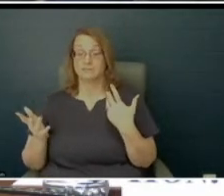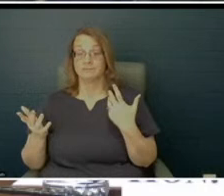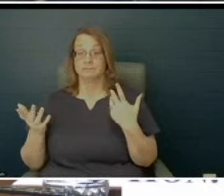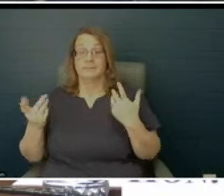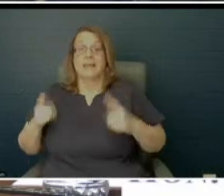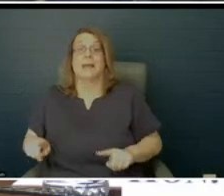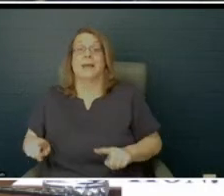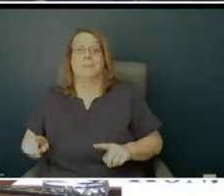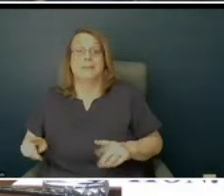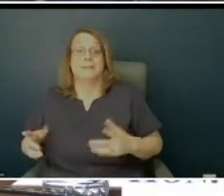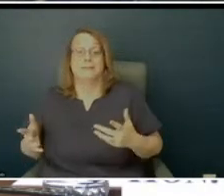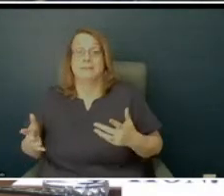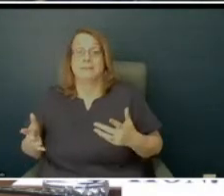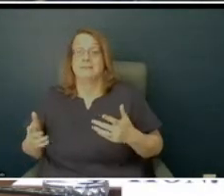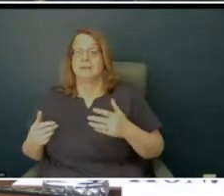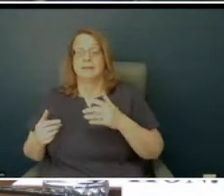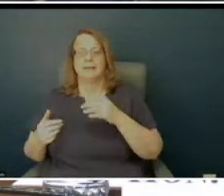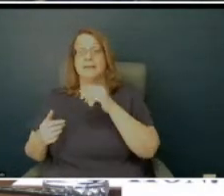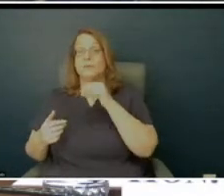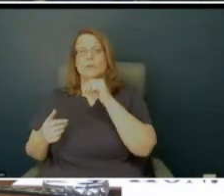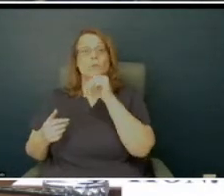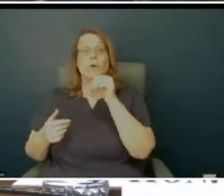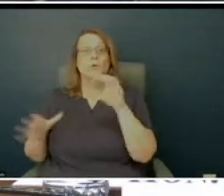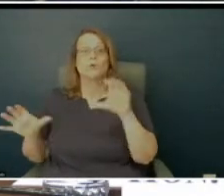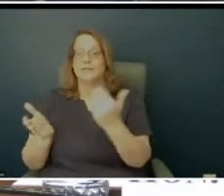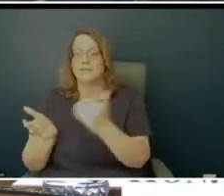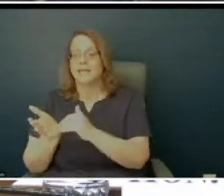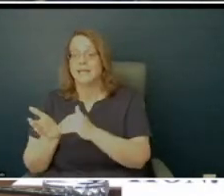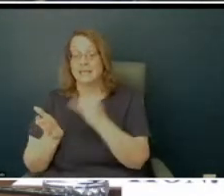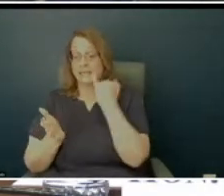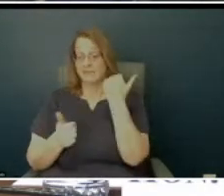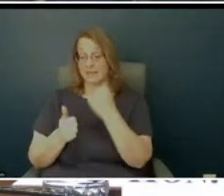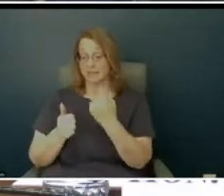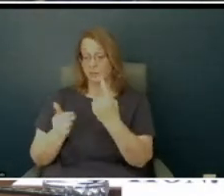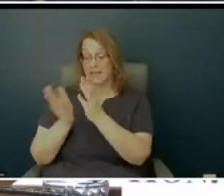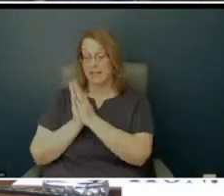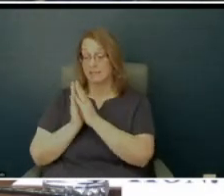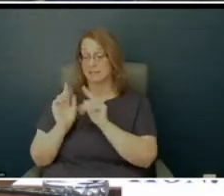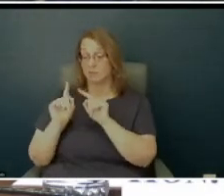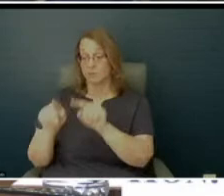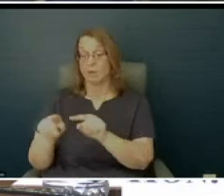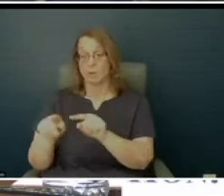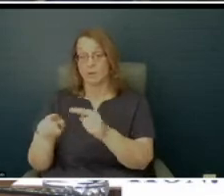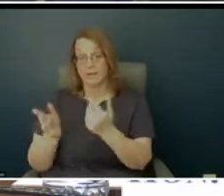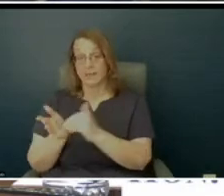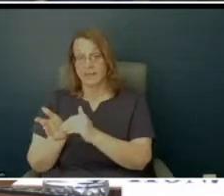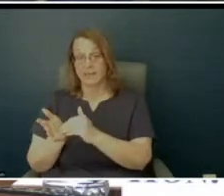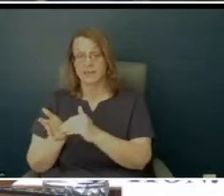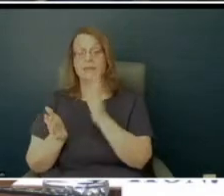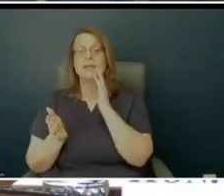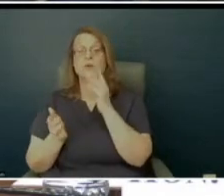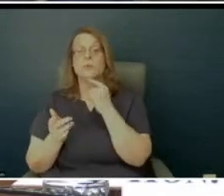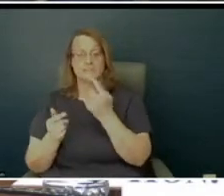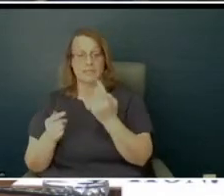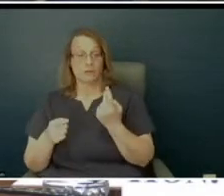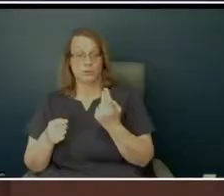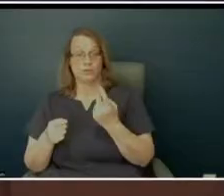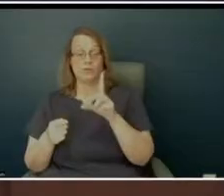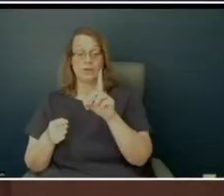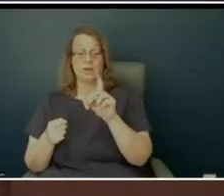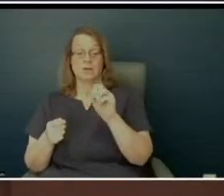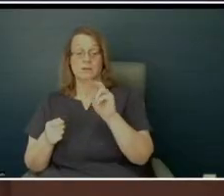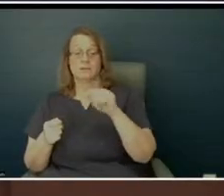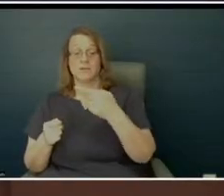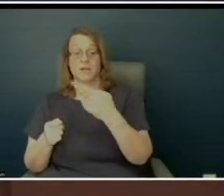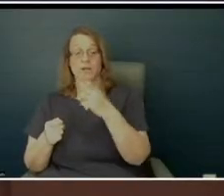again, and that if anyone asked him to go to such a meeting, he would notify Rich Donahue and me. Is there a